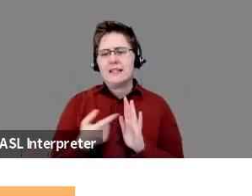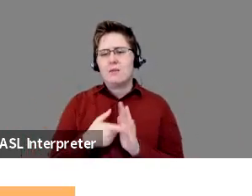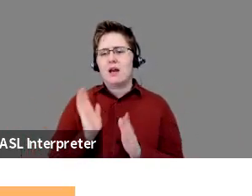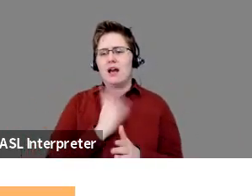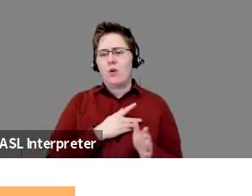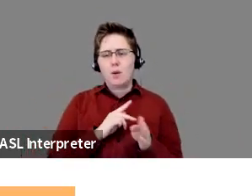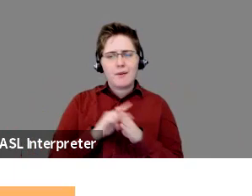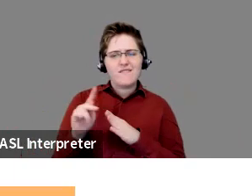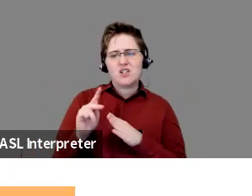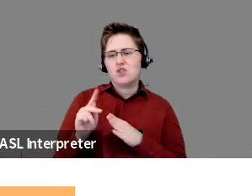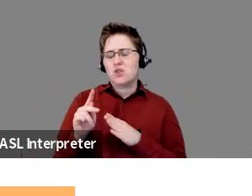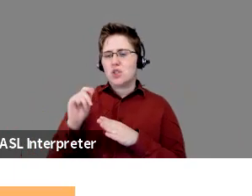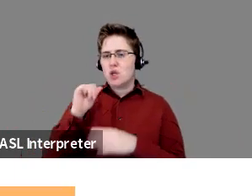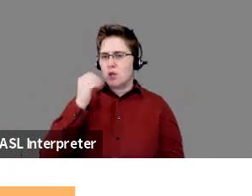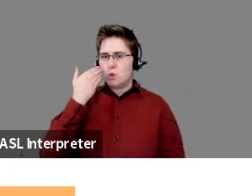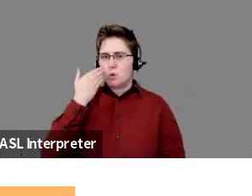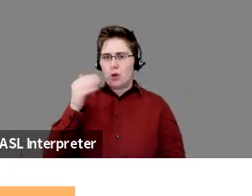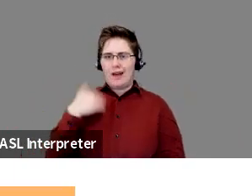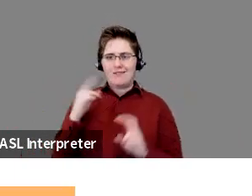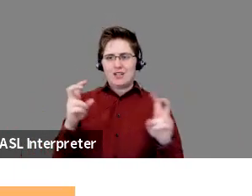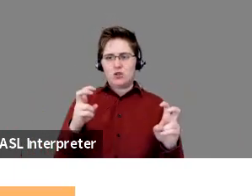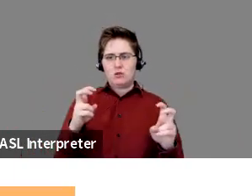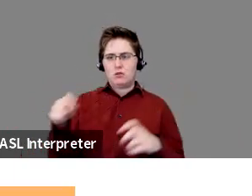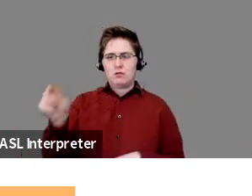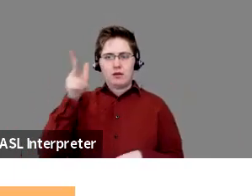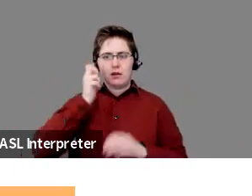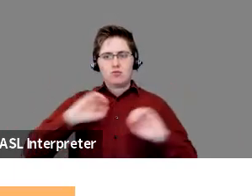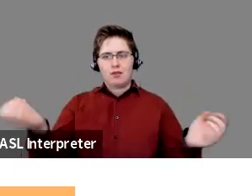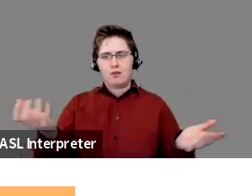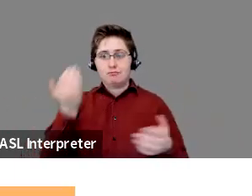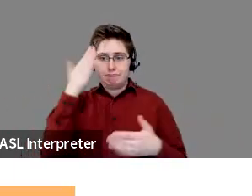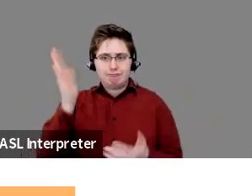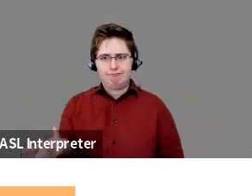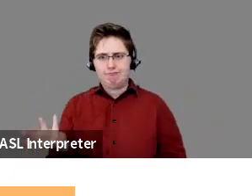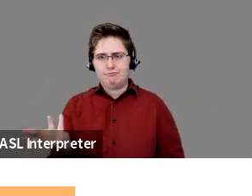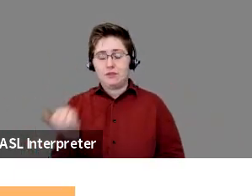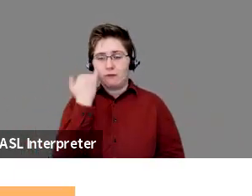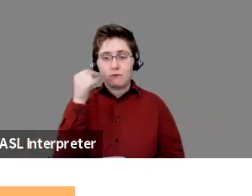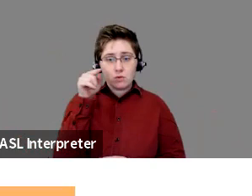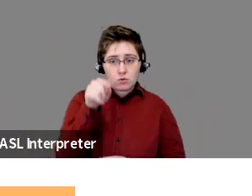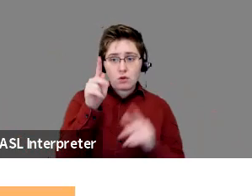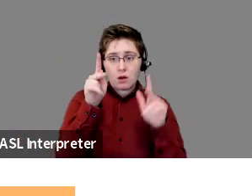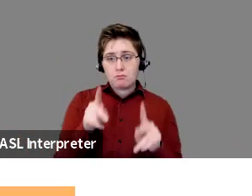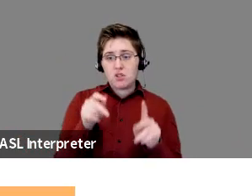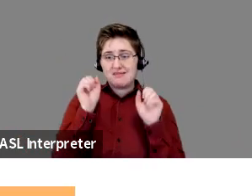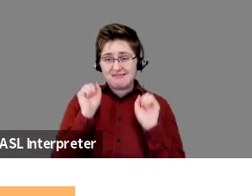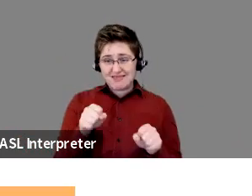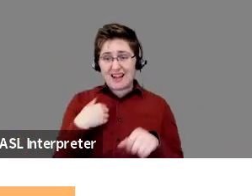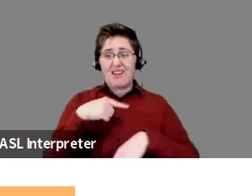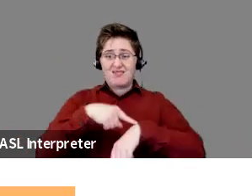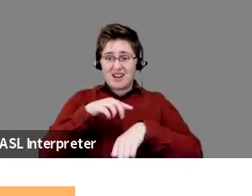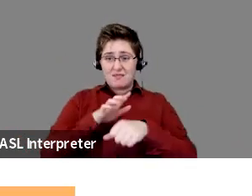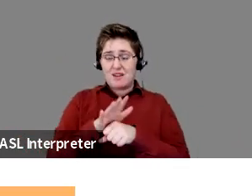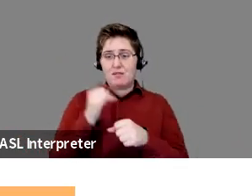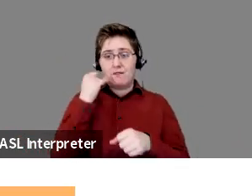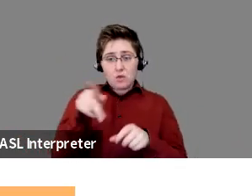professionals don't know that there's an issue because they don't hear it from anybody. And so if you are a person who's able to and has time, whether